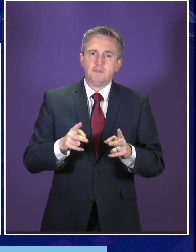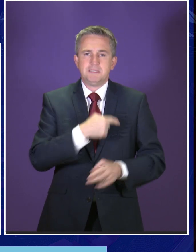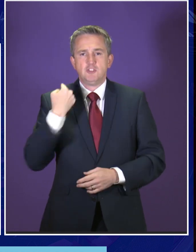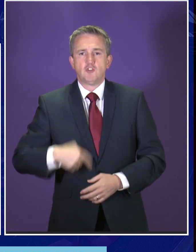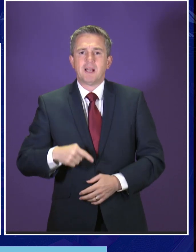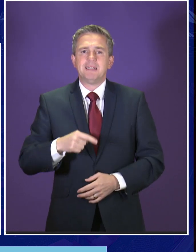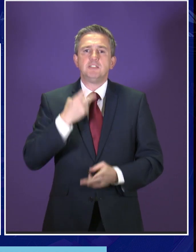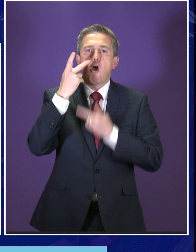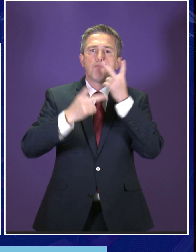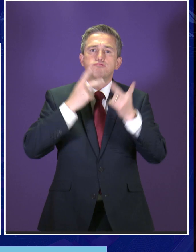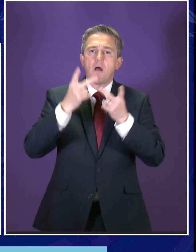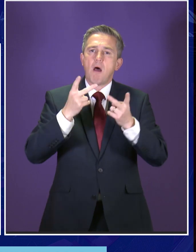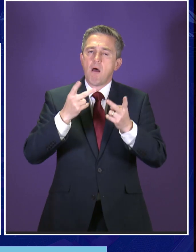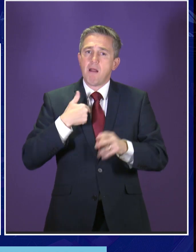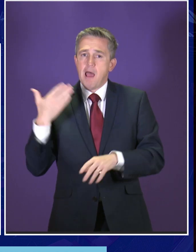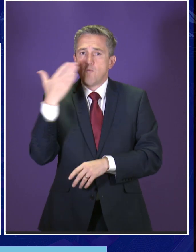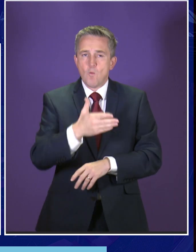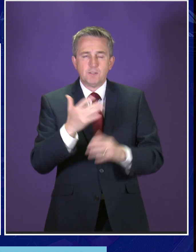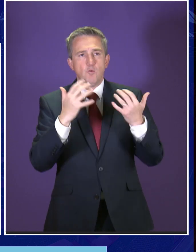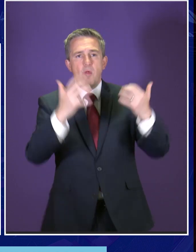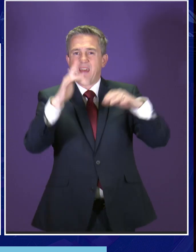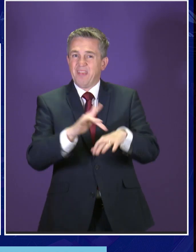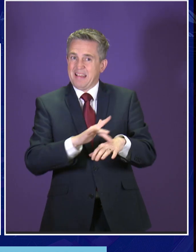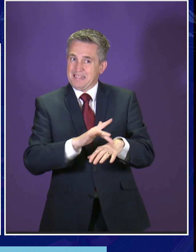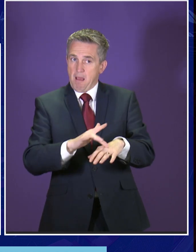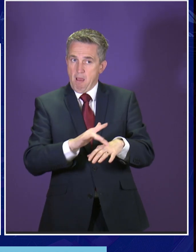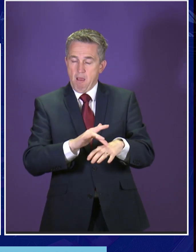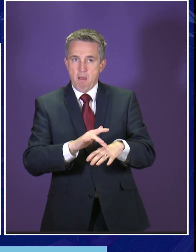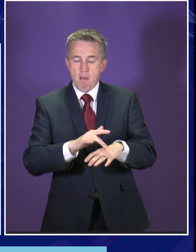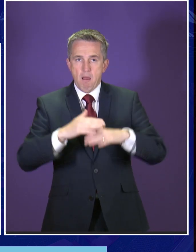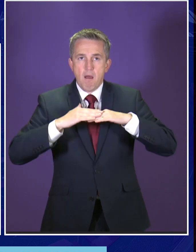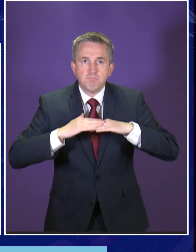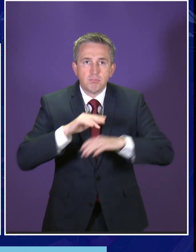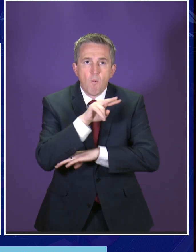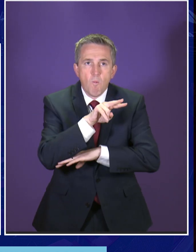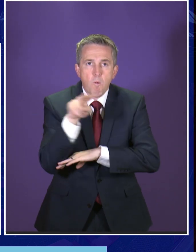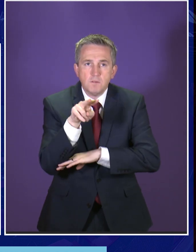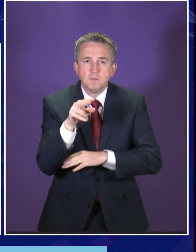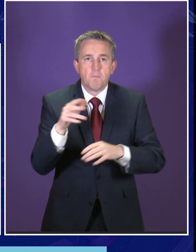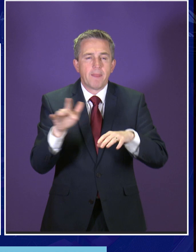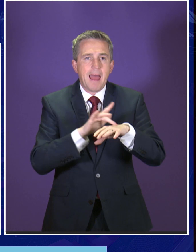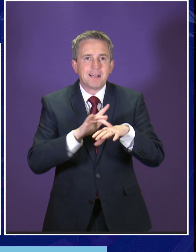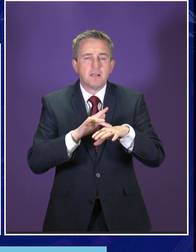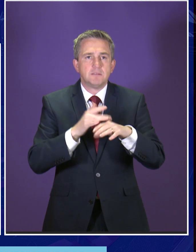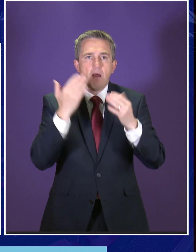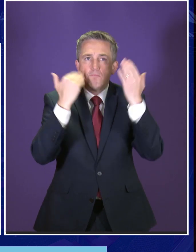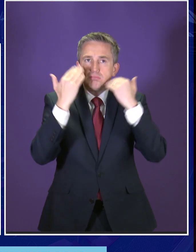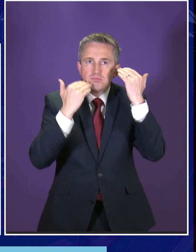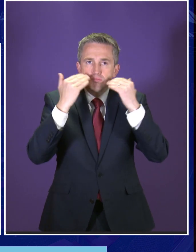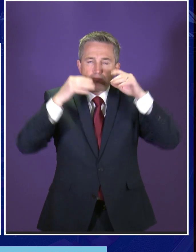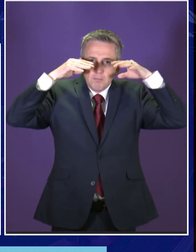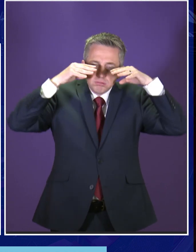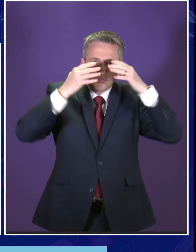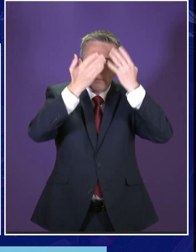first theater. I wandered in this theater, watching the actors apply their thick makeup and elaborate